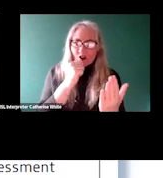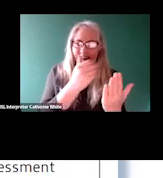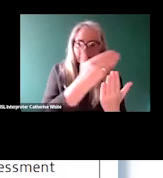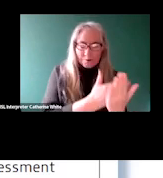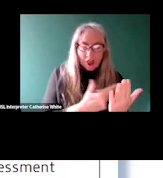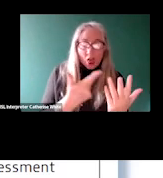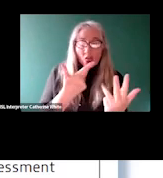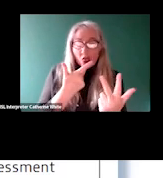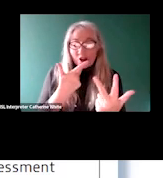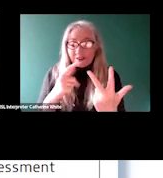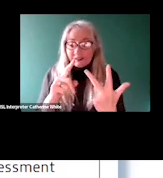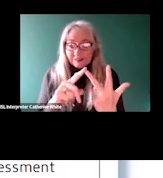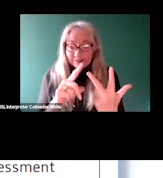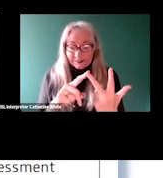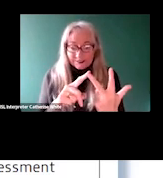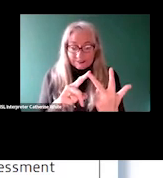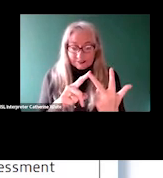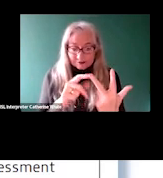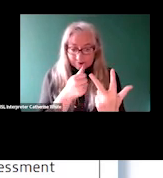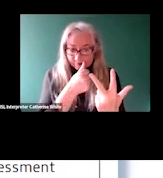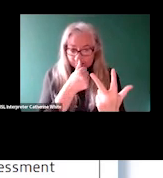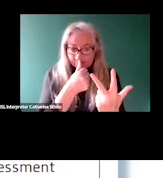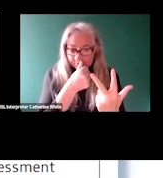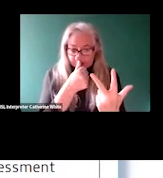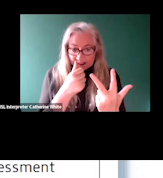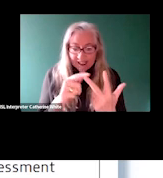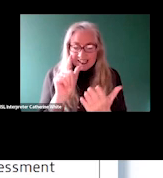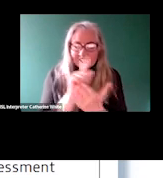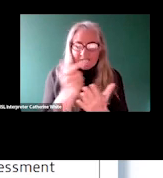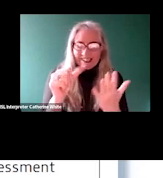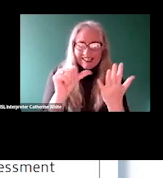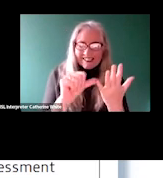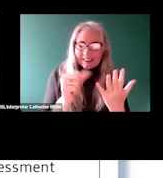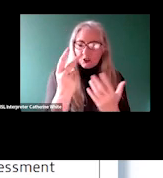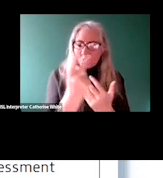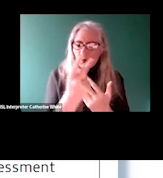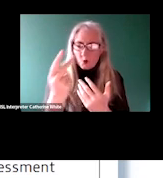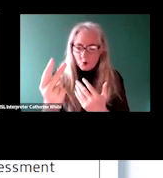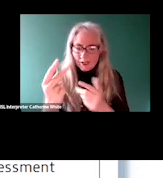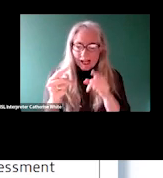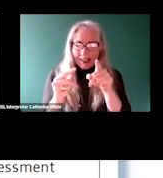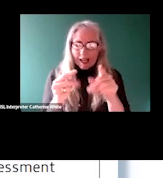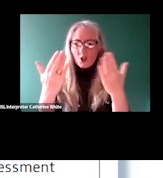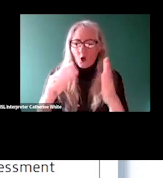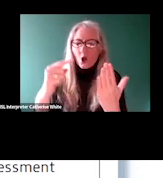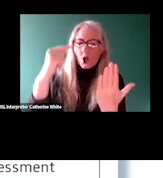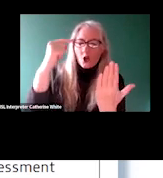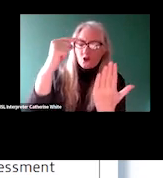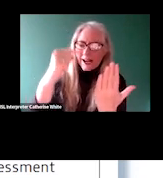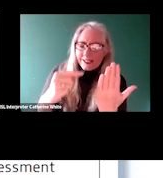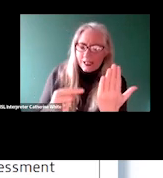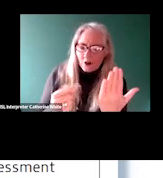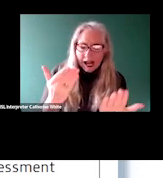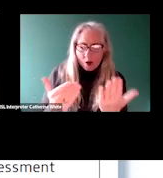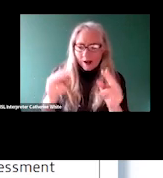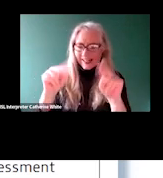third document, I suppose, in this trio is 17622. And then this is criteria to assess conformity